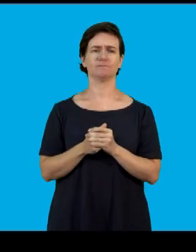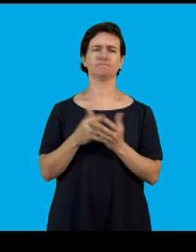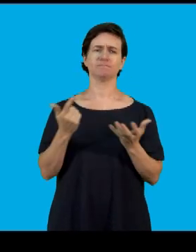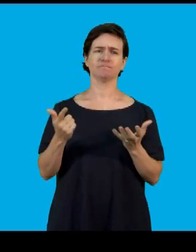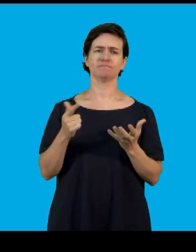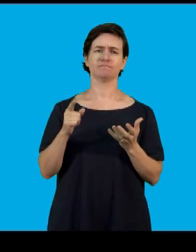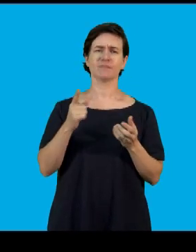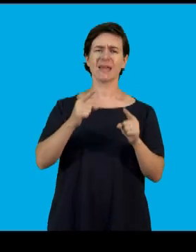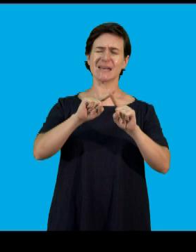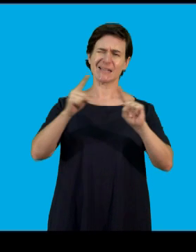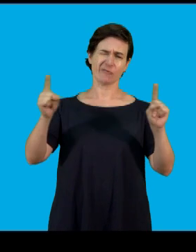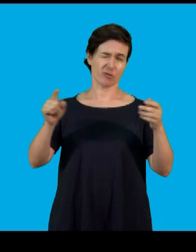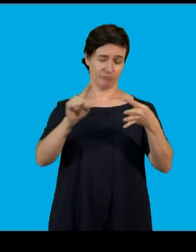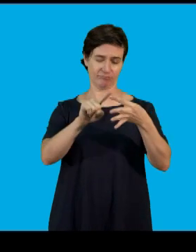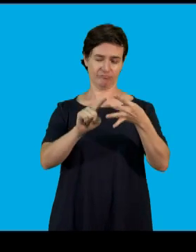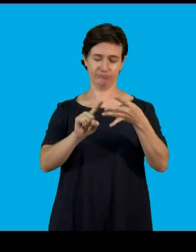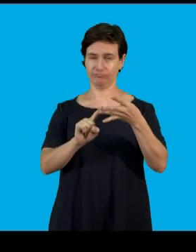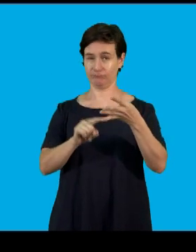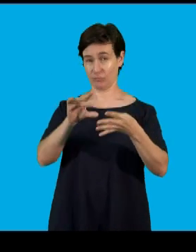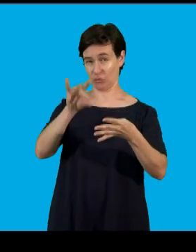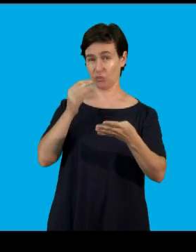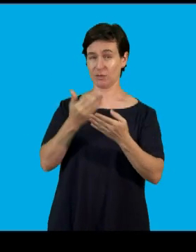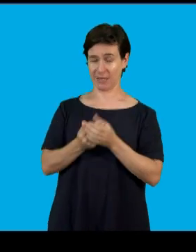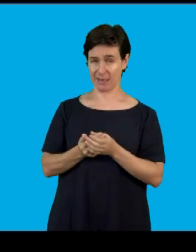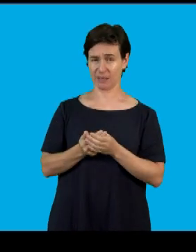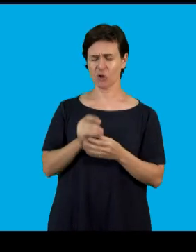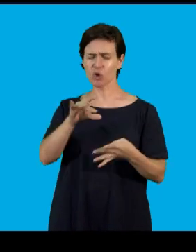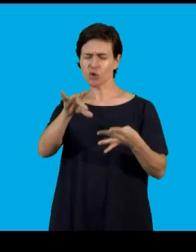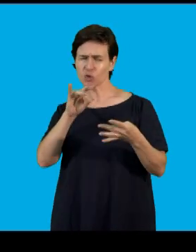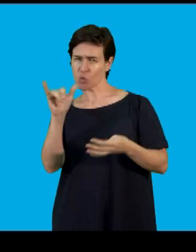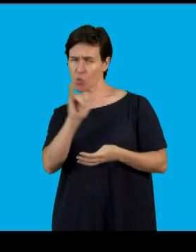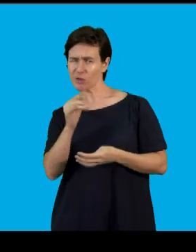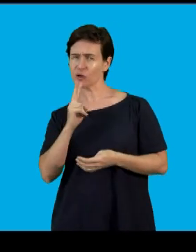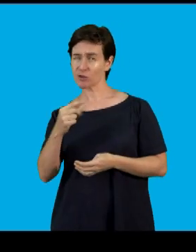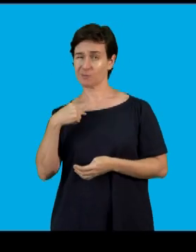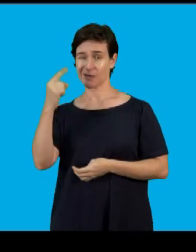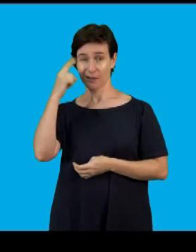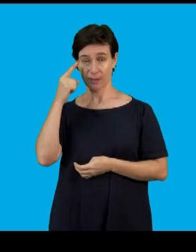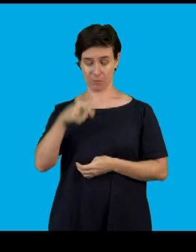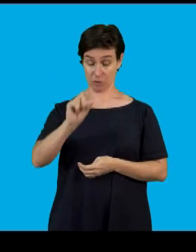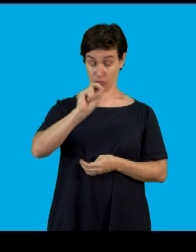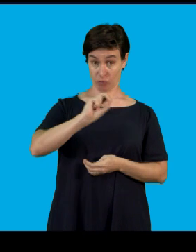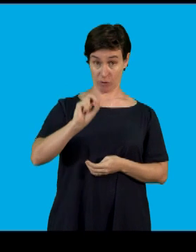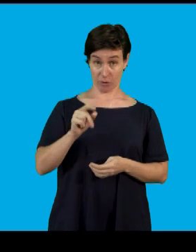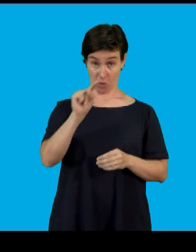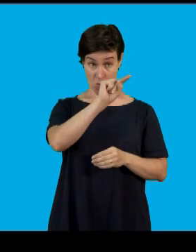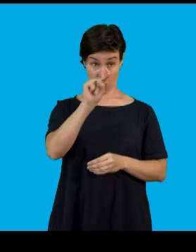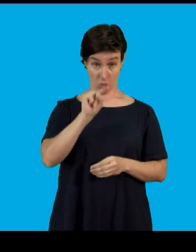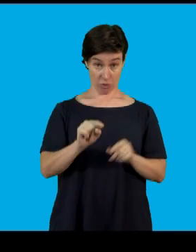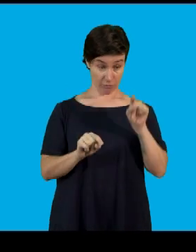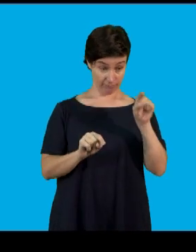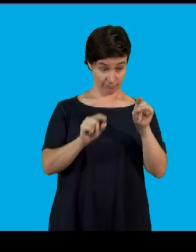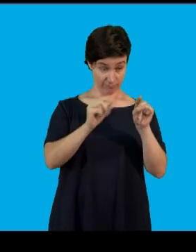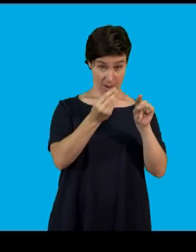are provided as possible answers to the following questions. Choose the answer and write only the letter A to D next to the